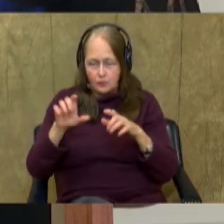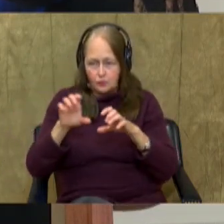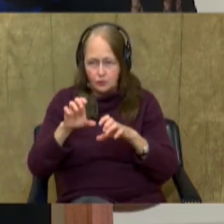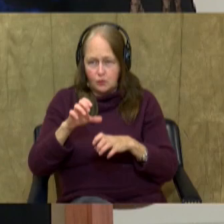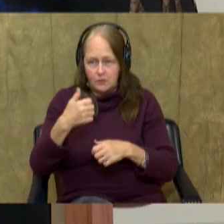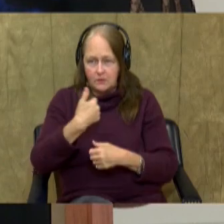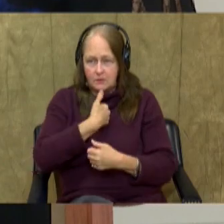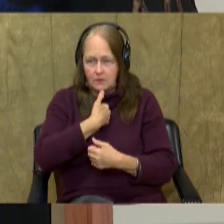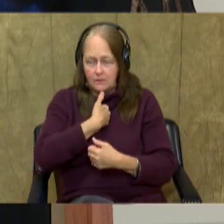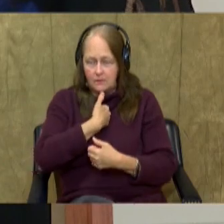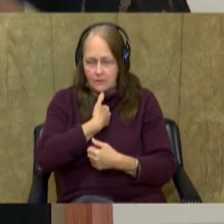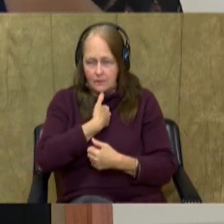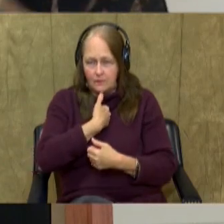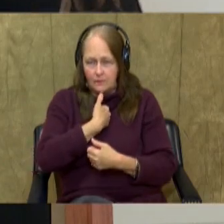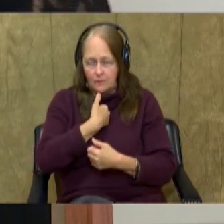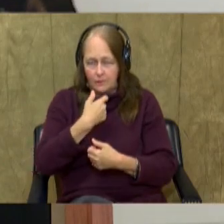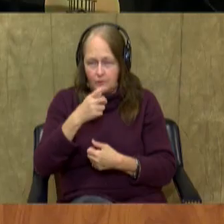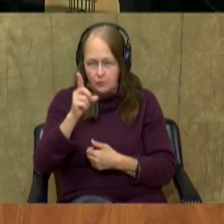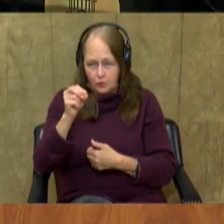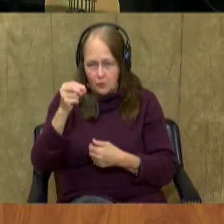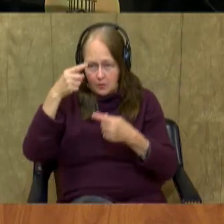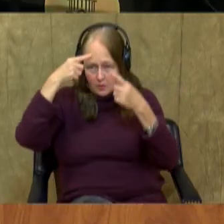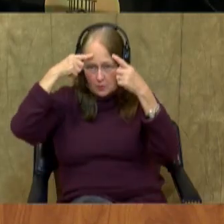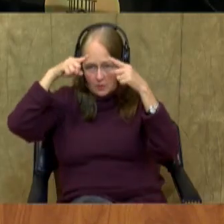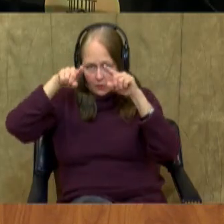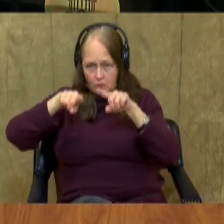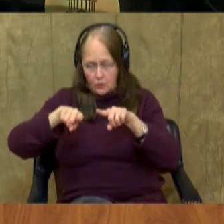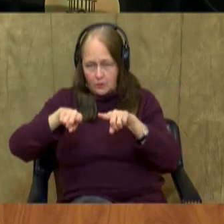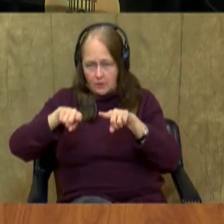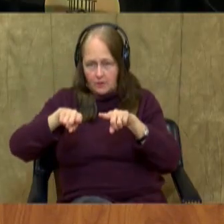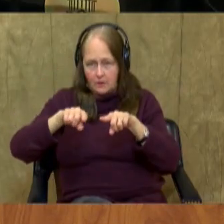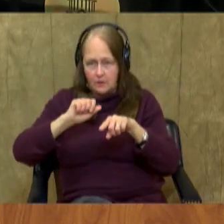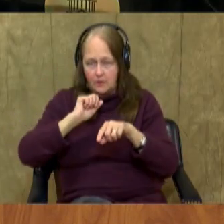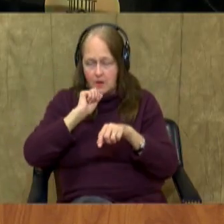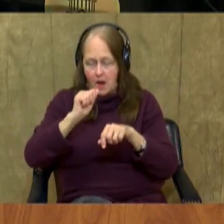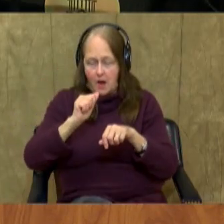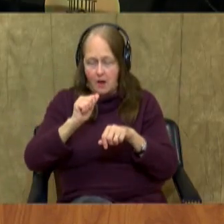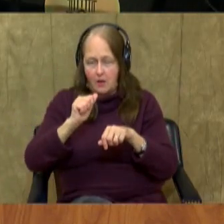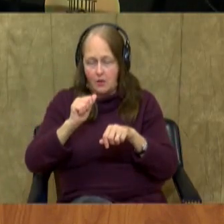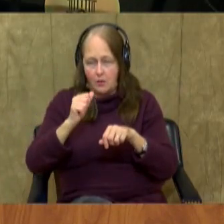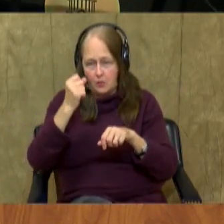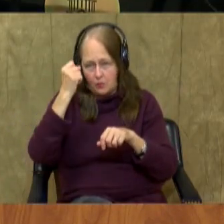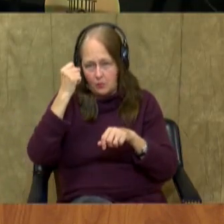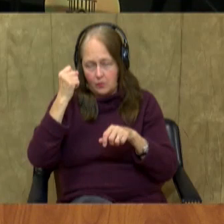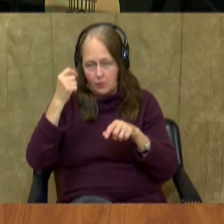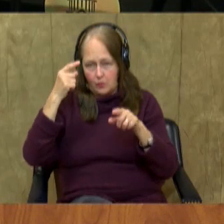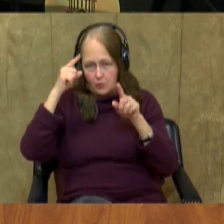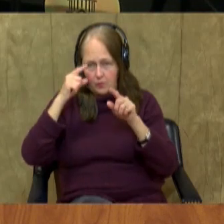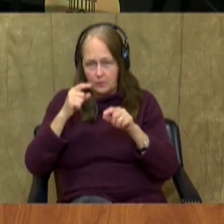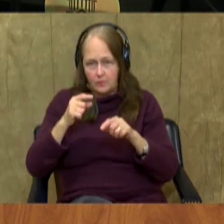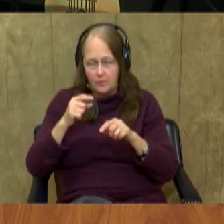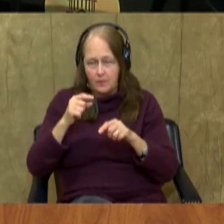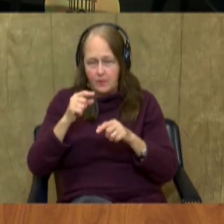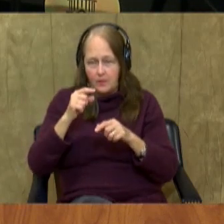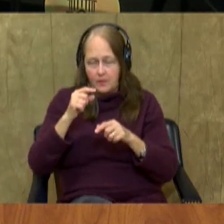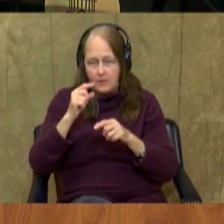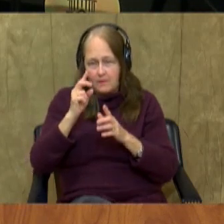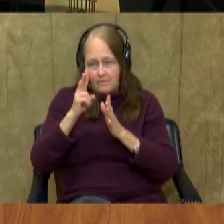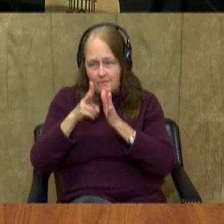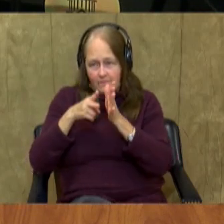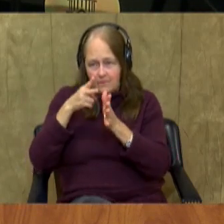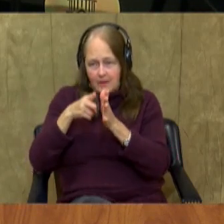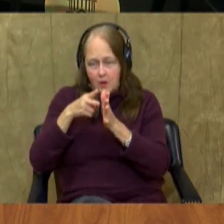own. Do you agree or disagree with this statement? Video games should not